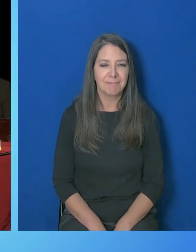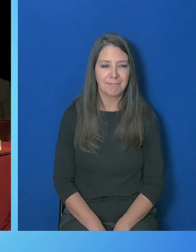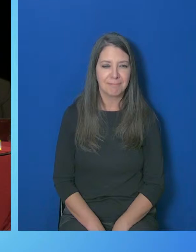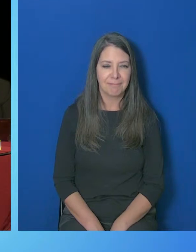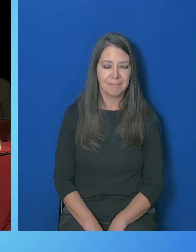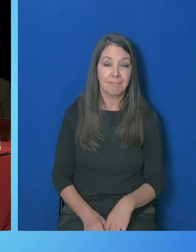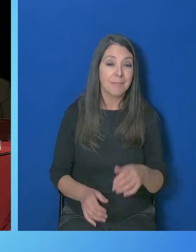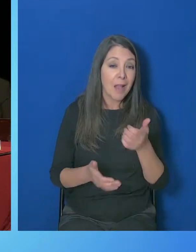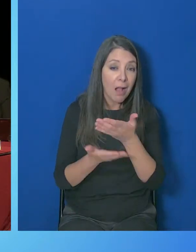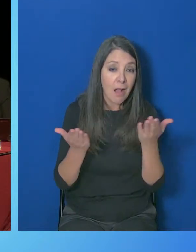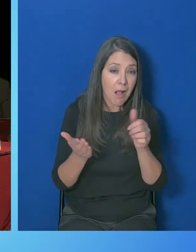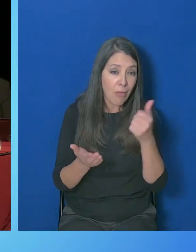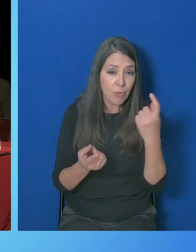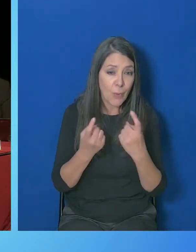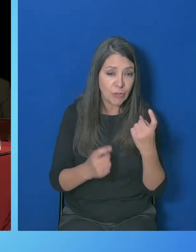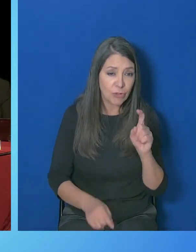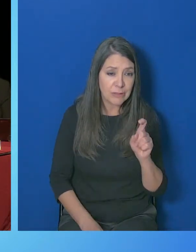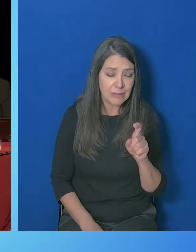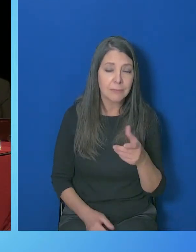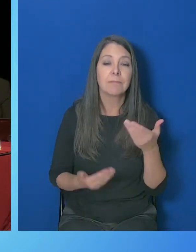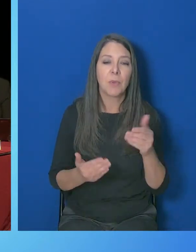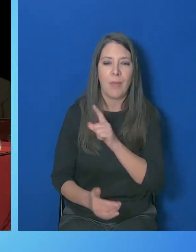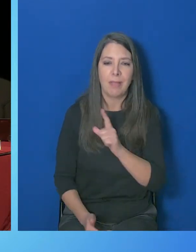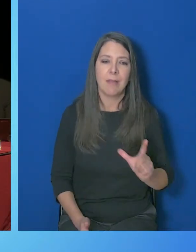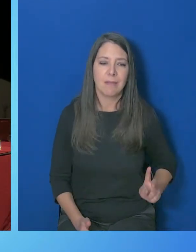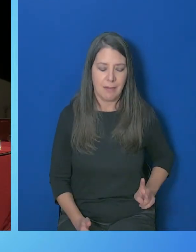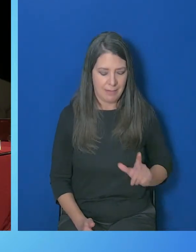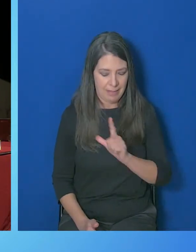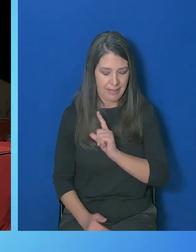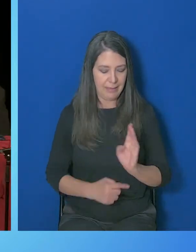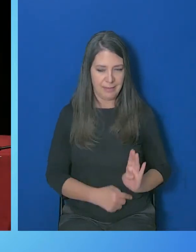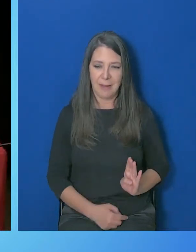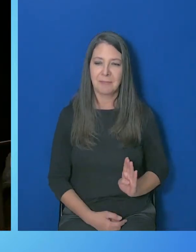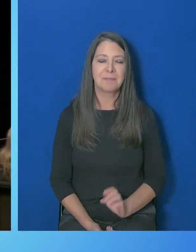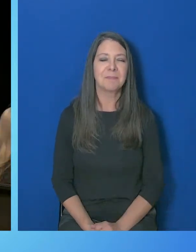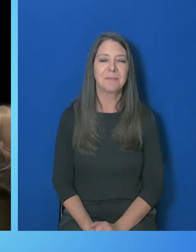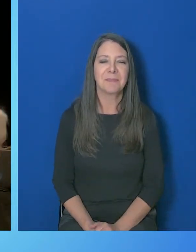Any other questions? Go ahead, Linda.